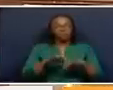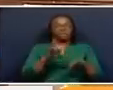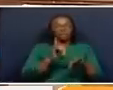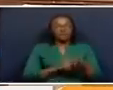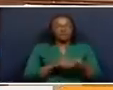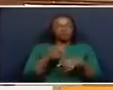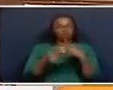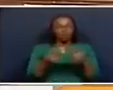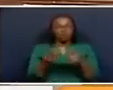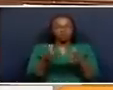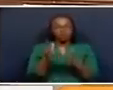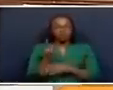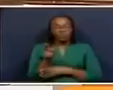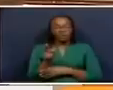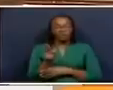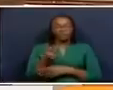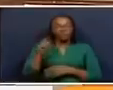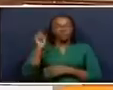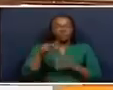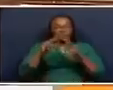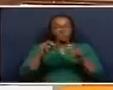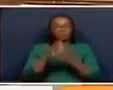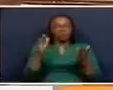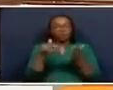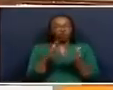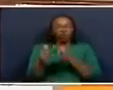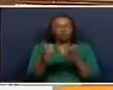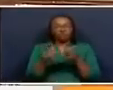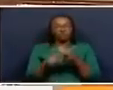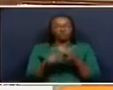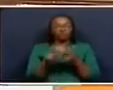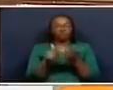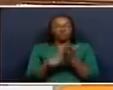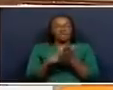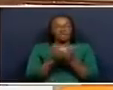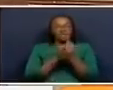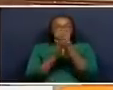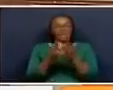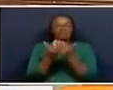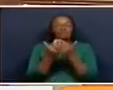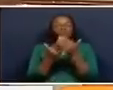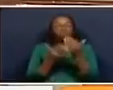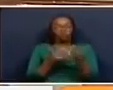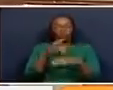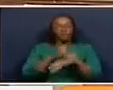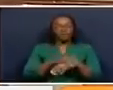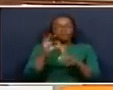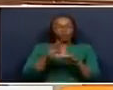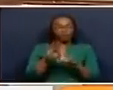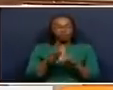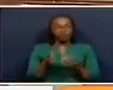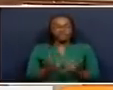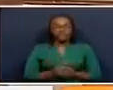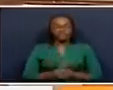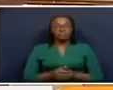direction. Yeah. We must look for more opportunities to interrogate our leaders long before we even get to the vote. Because right now, we are caught up in a